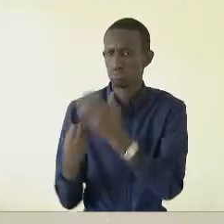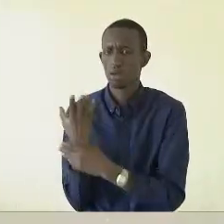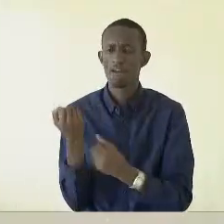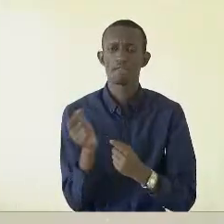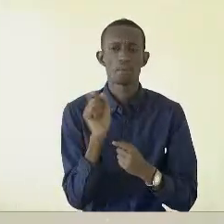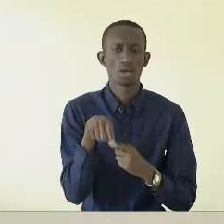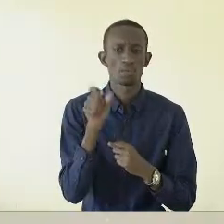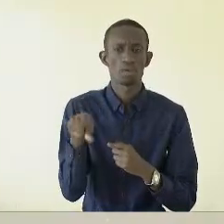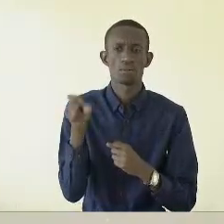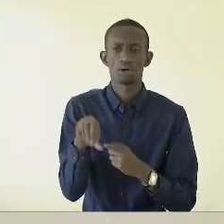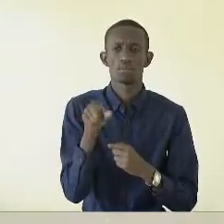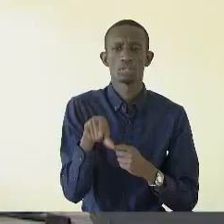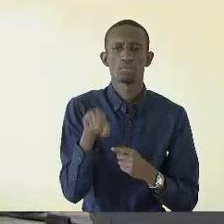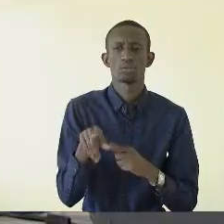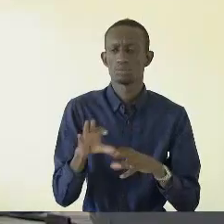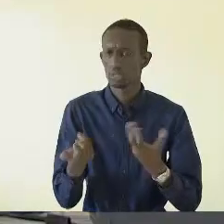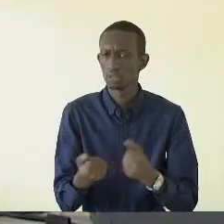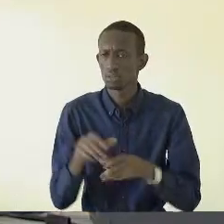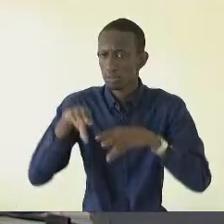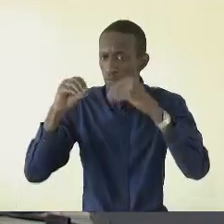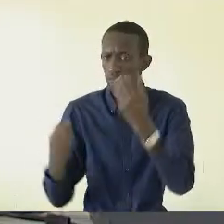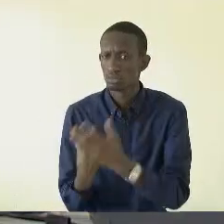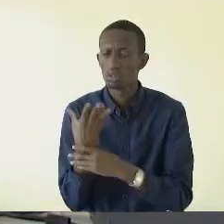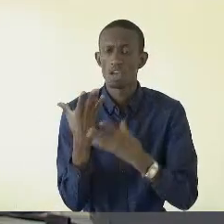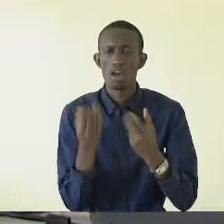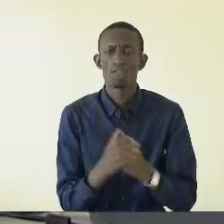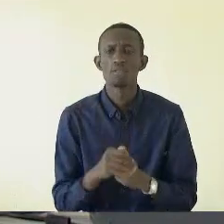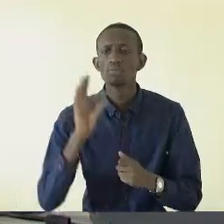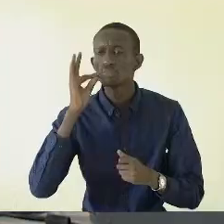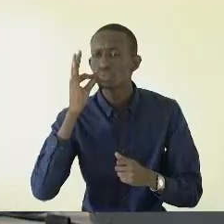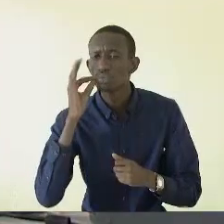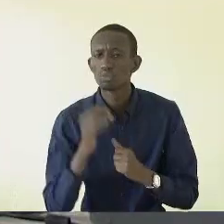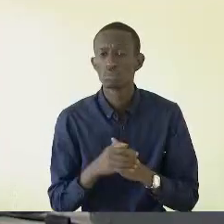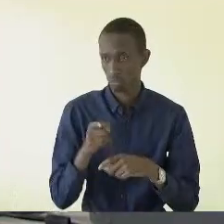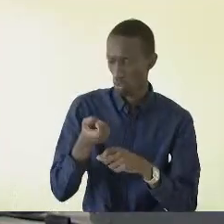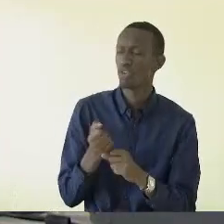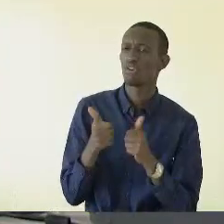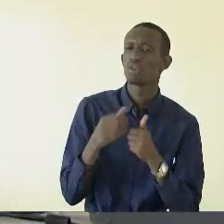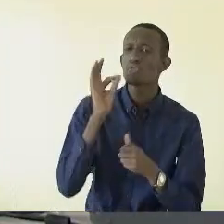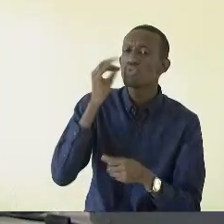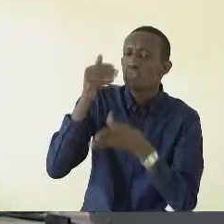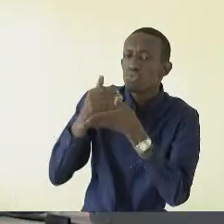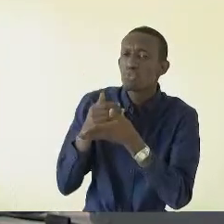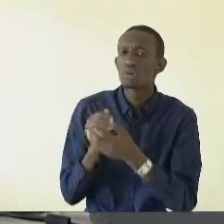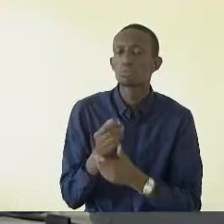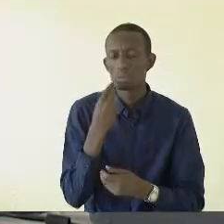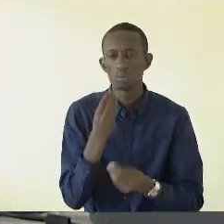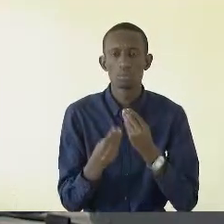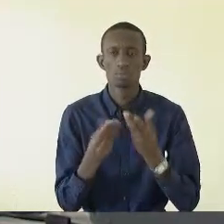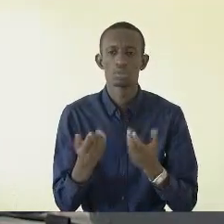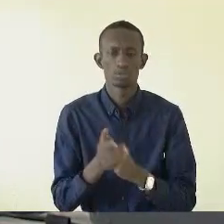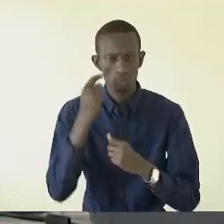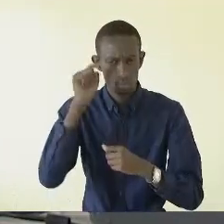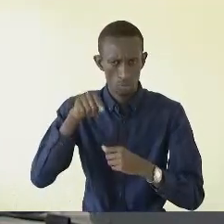and plants have fruits. Of course, inside fruits, that's where we find seeds.